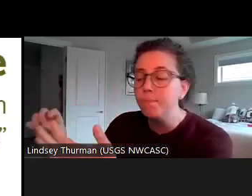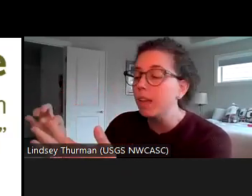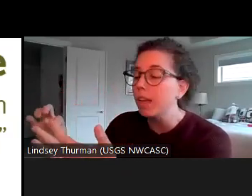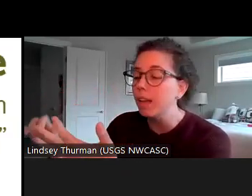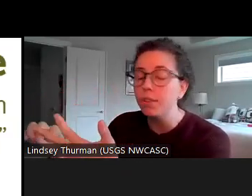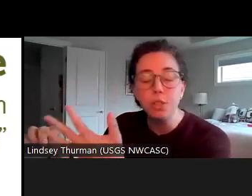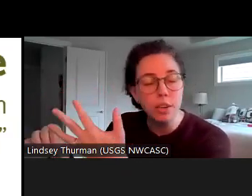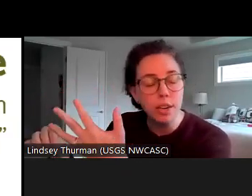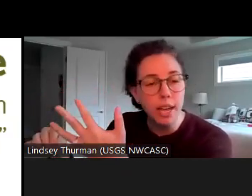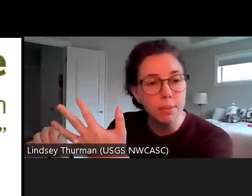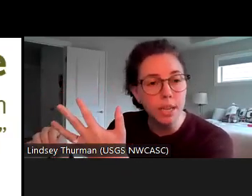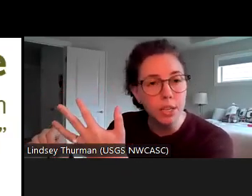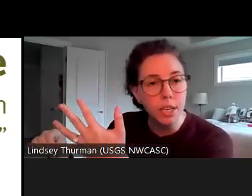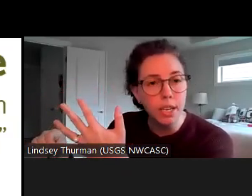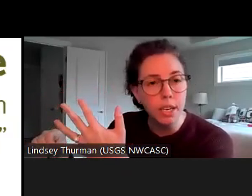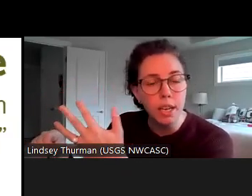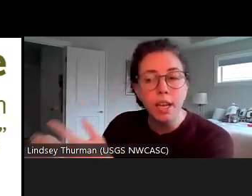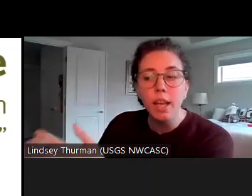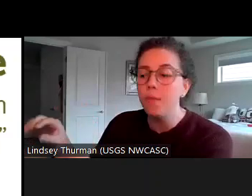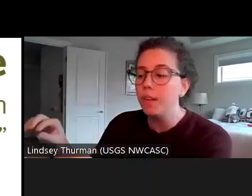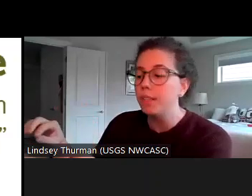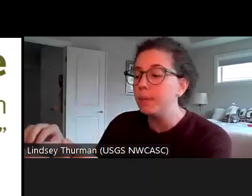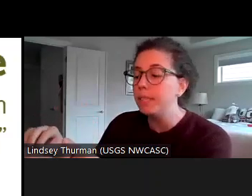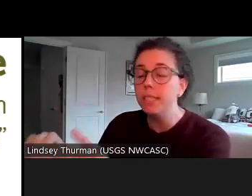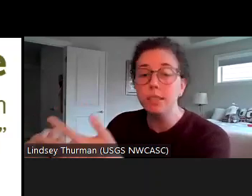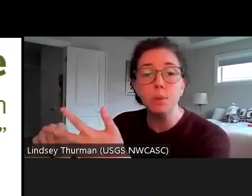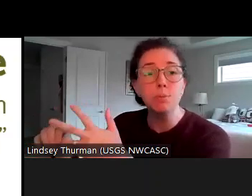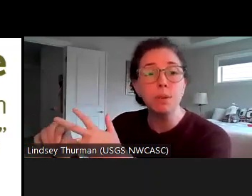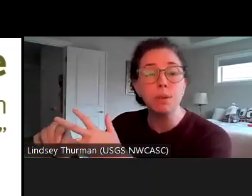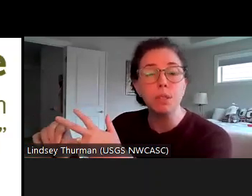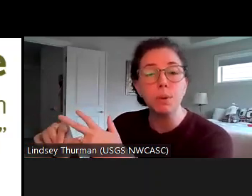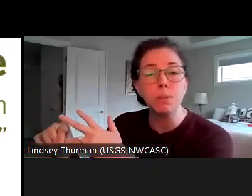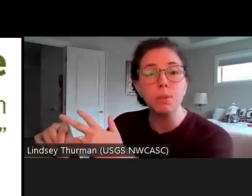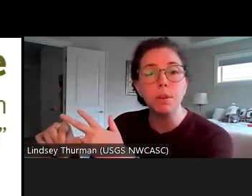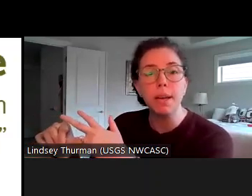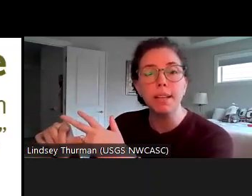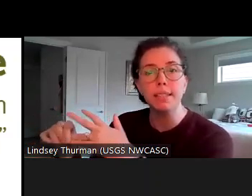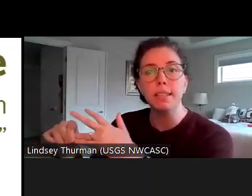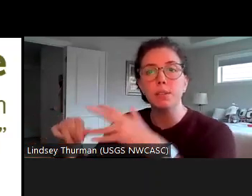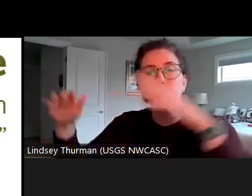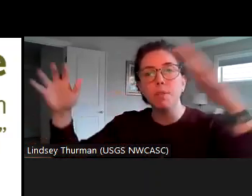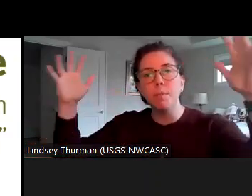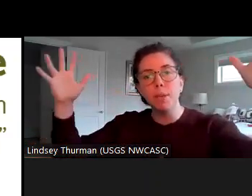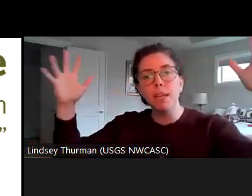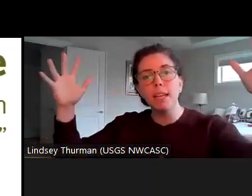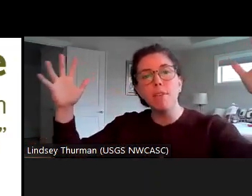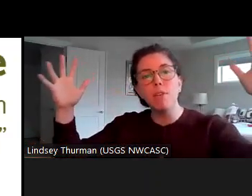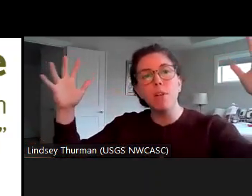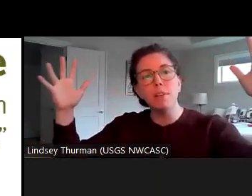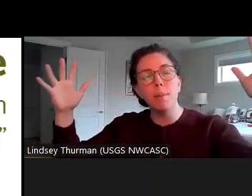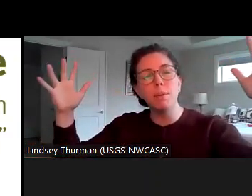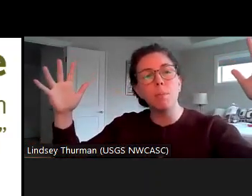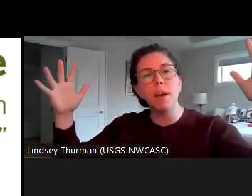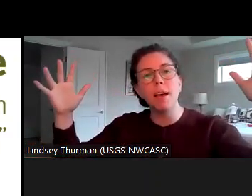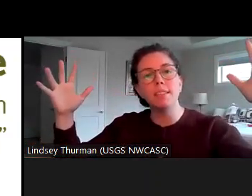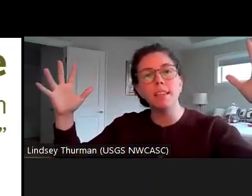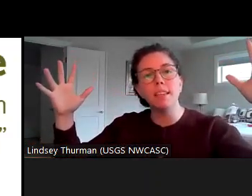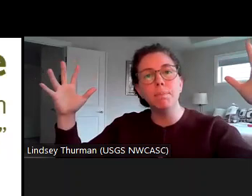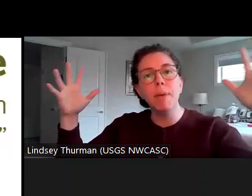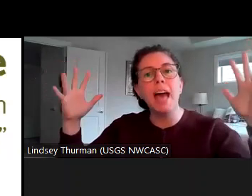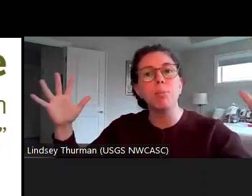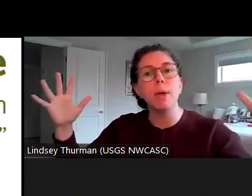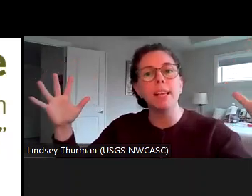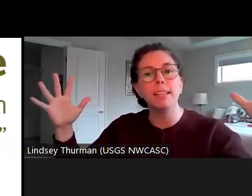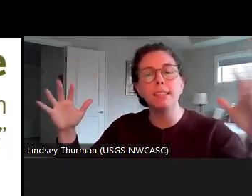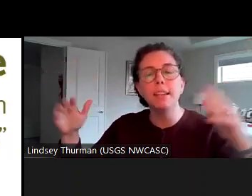plasticity and evolutionary adaptation, and then species movement or dispersal capacity, are sort of the big level adaptive